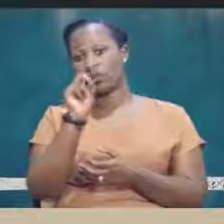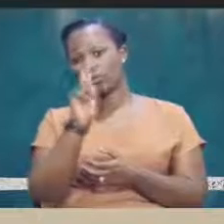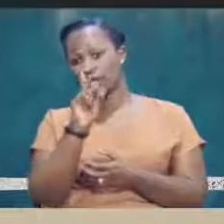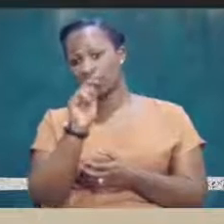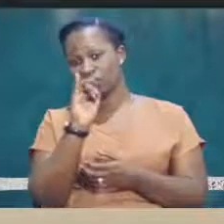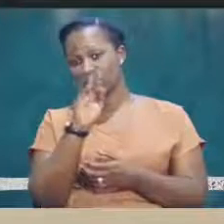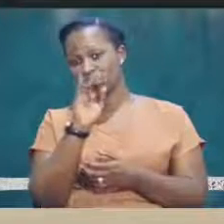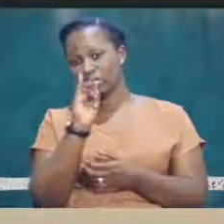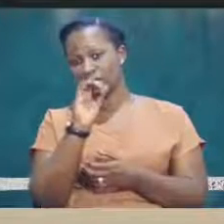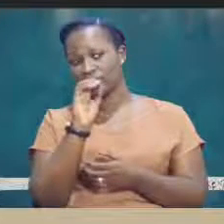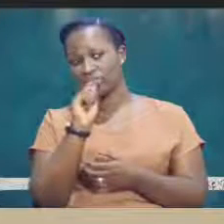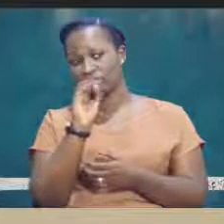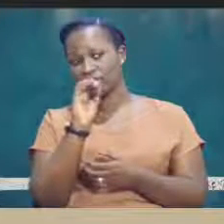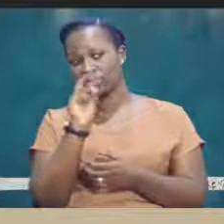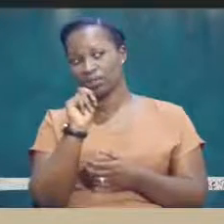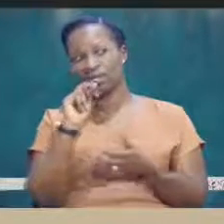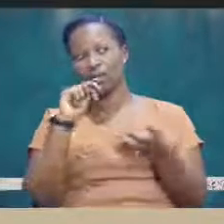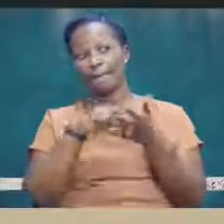Nutrition means